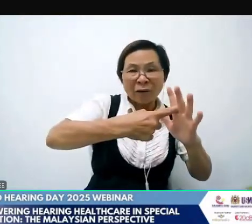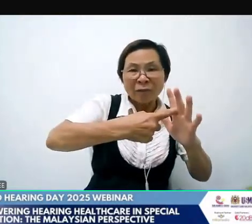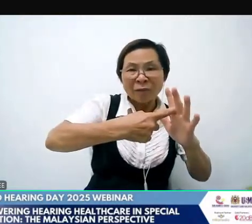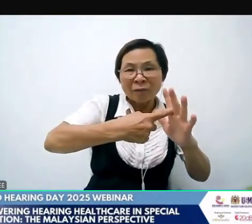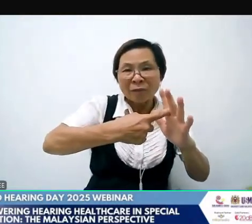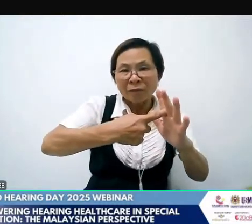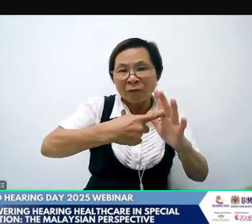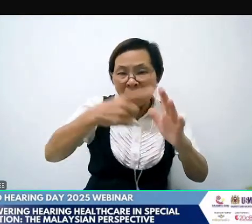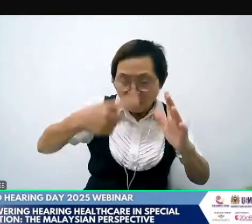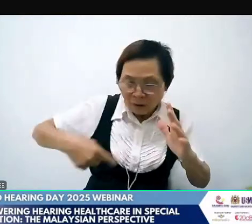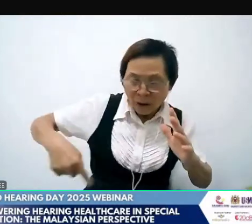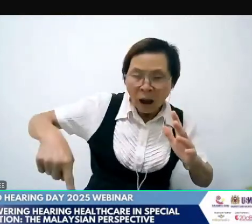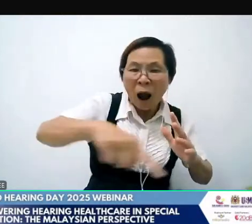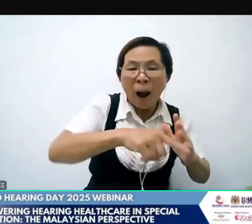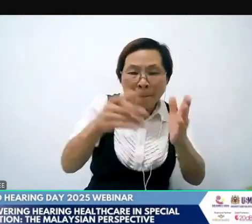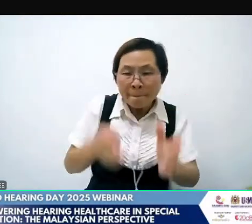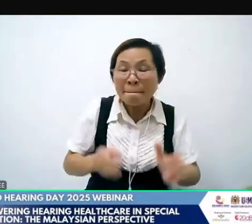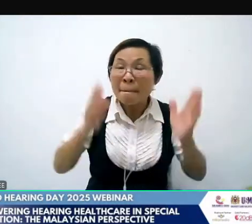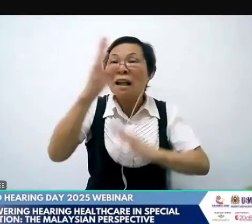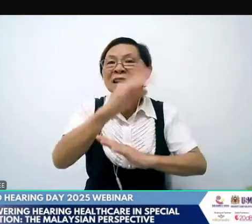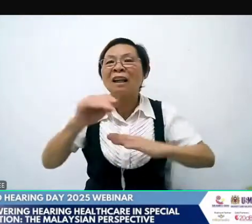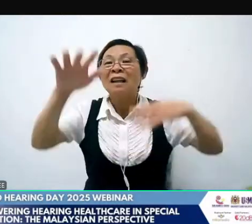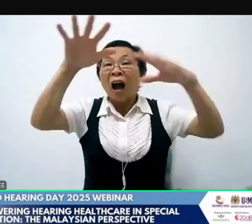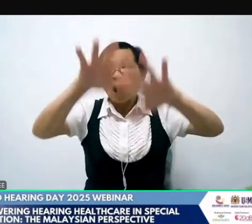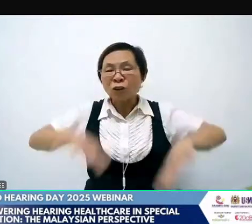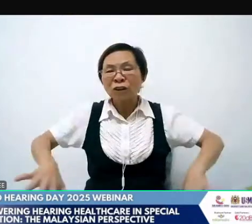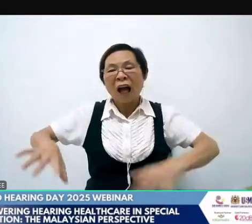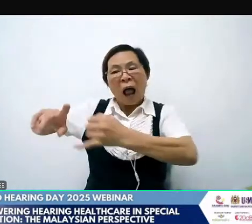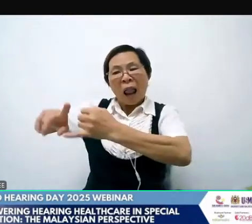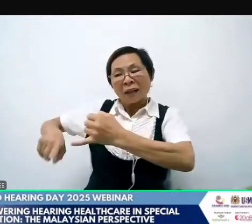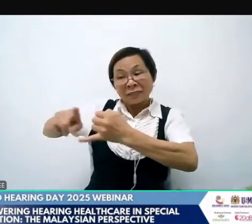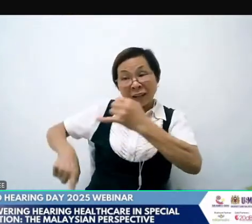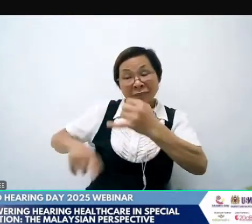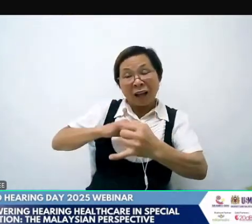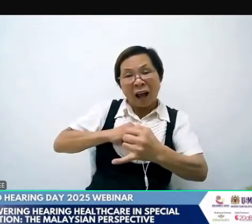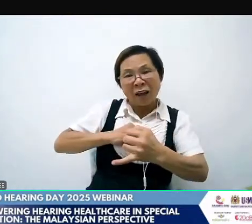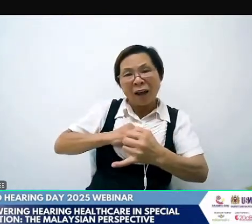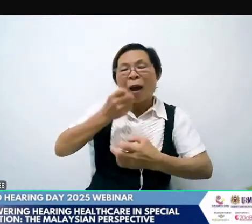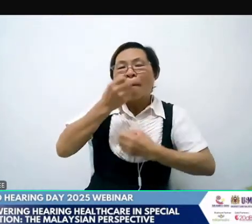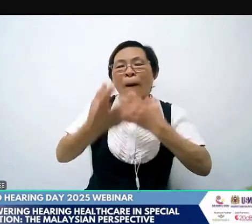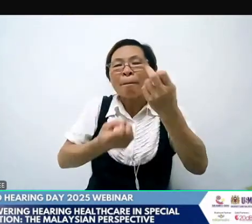and Southeast Asians. Last but not least, I would like to express